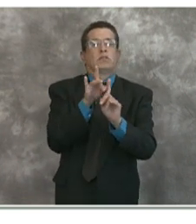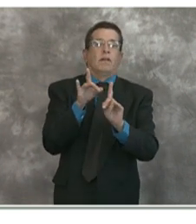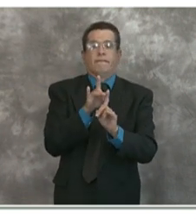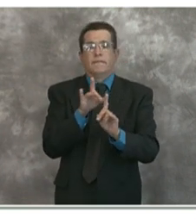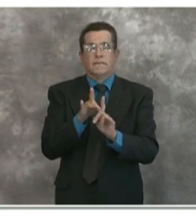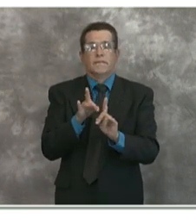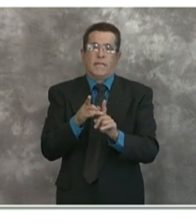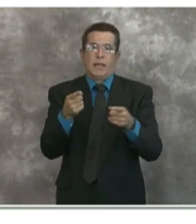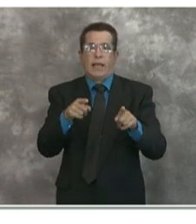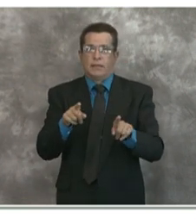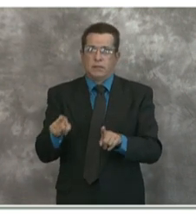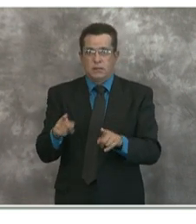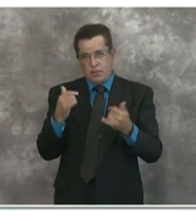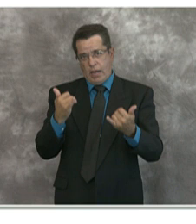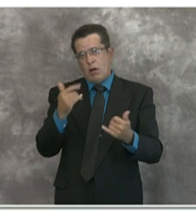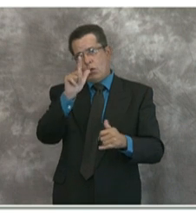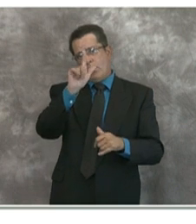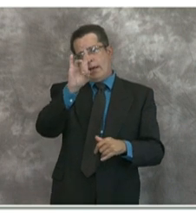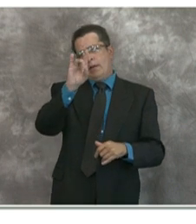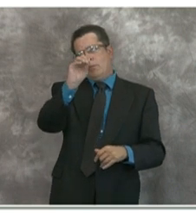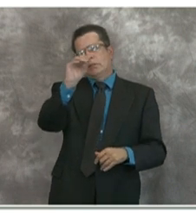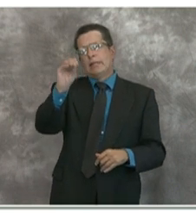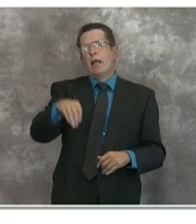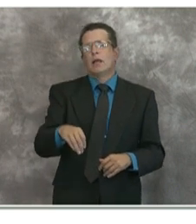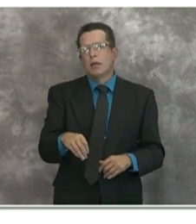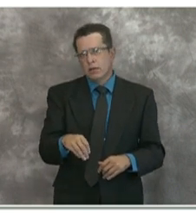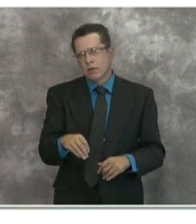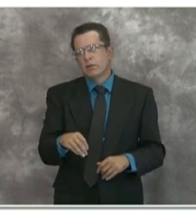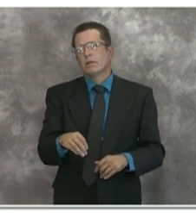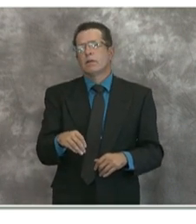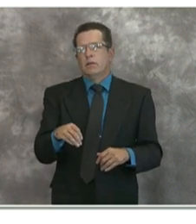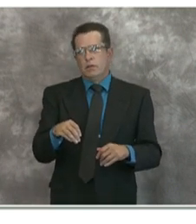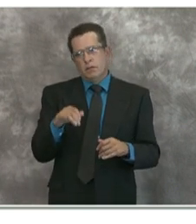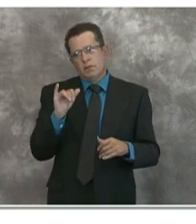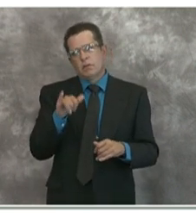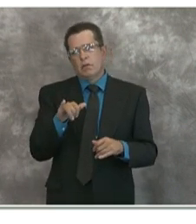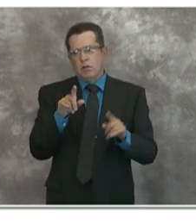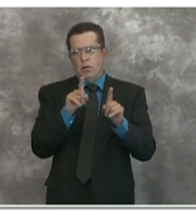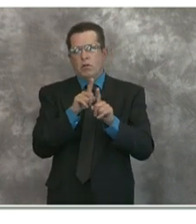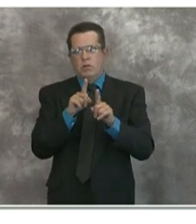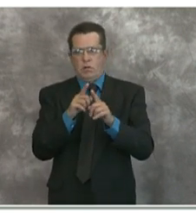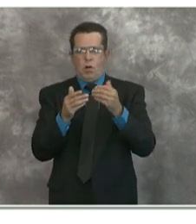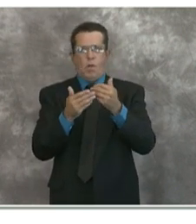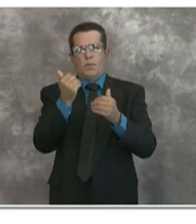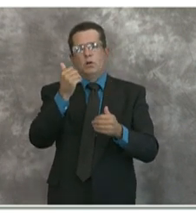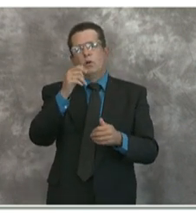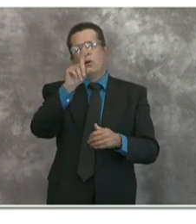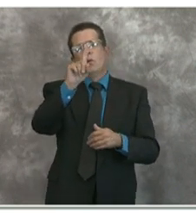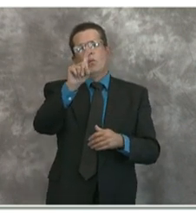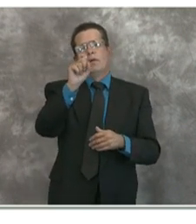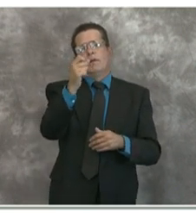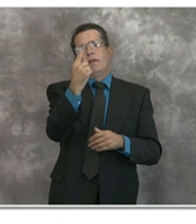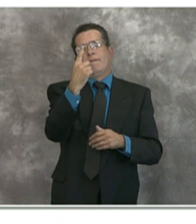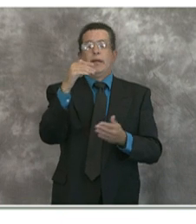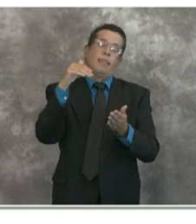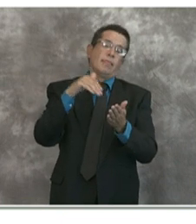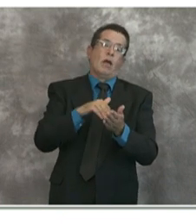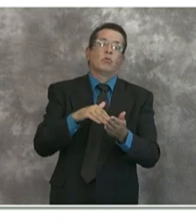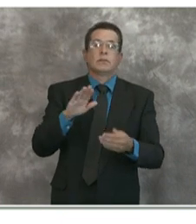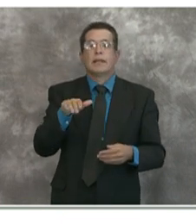cases, now at 28% of the global number, and includes almost 111,000